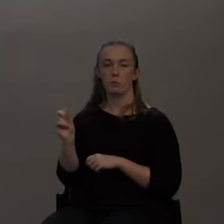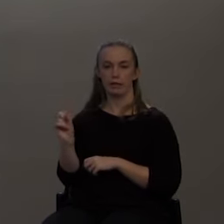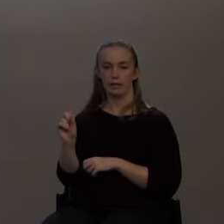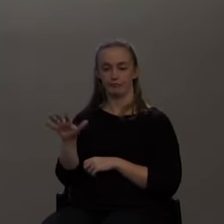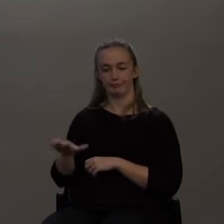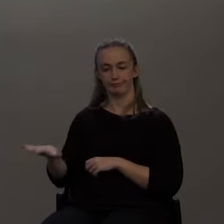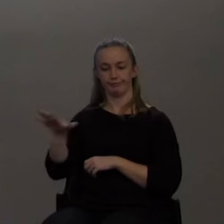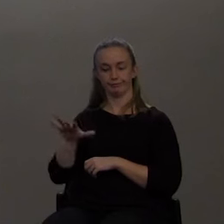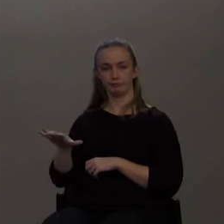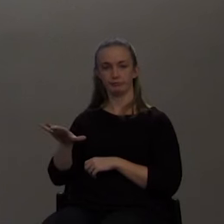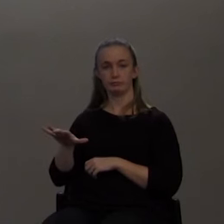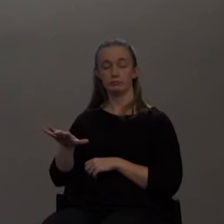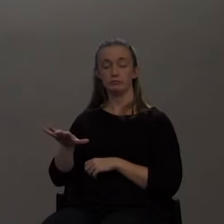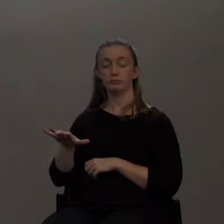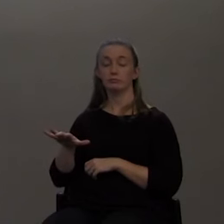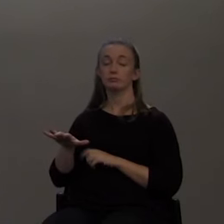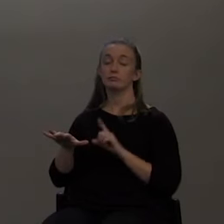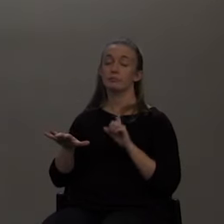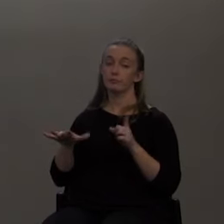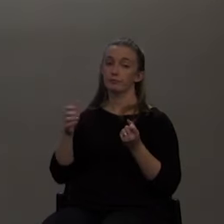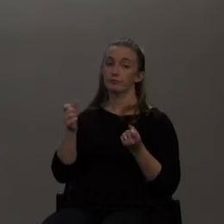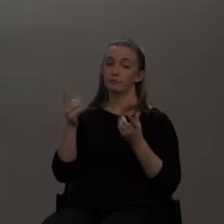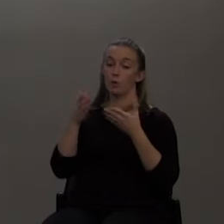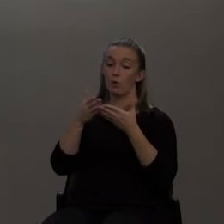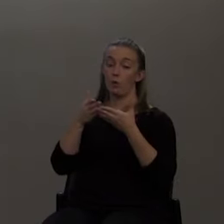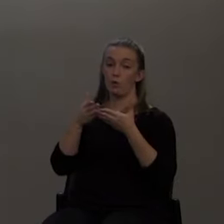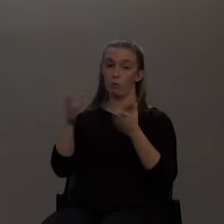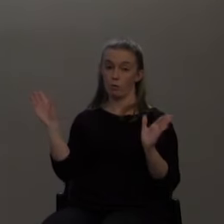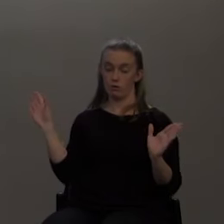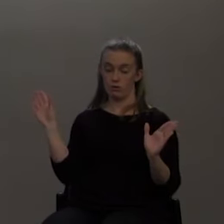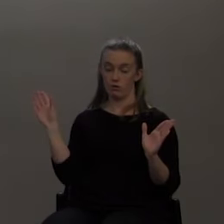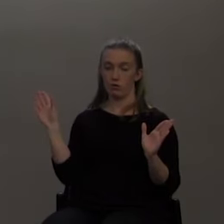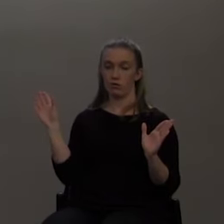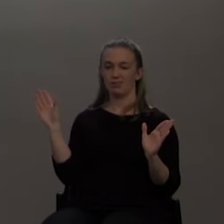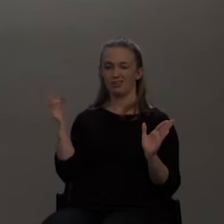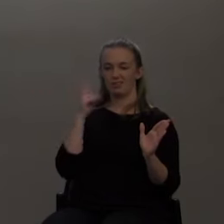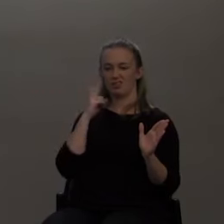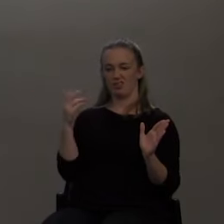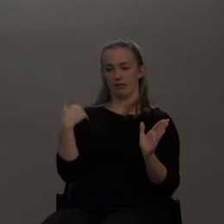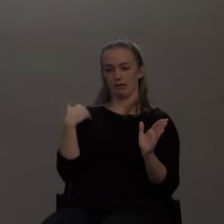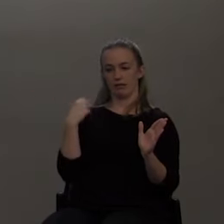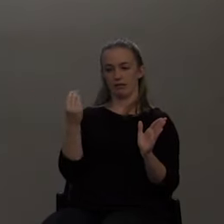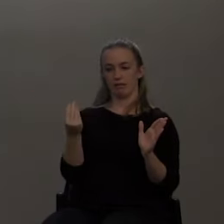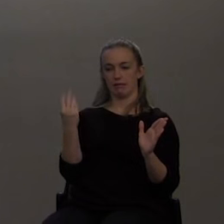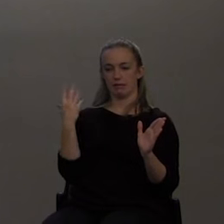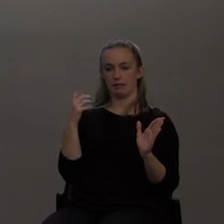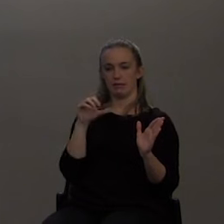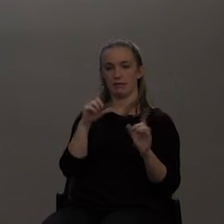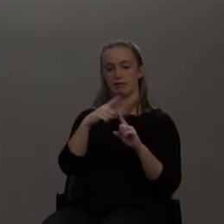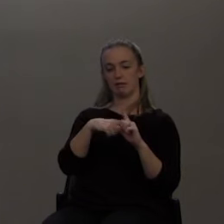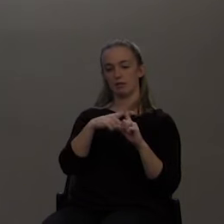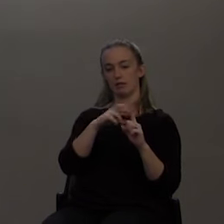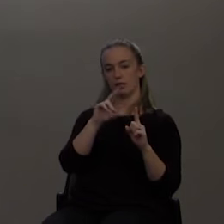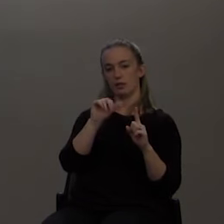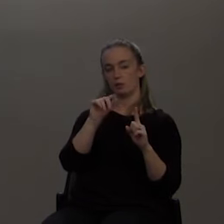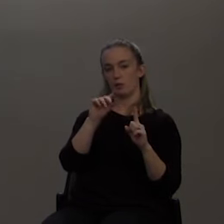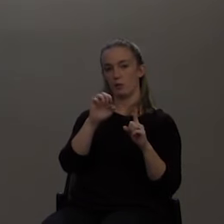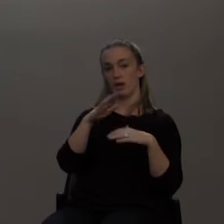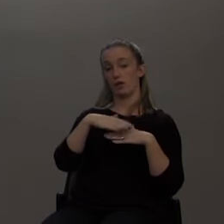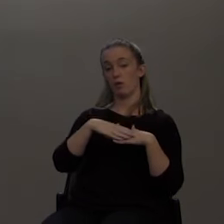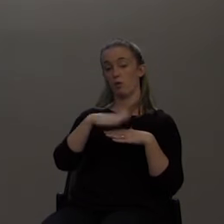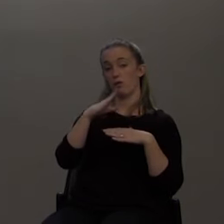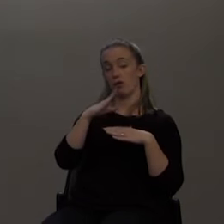But overall, as we saw in the previous slide, with lease rates in Lexington of over